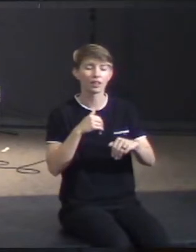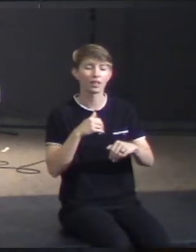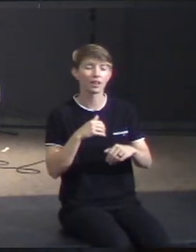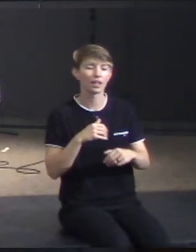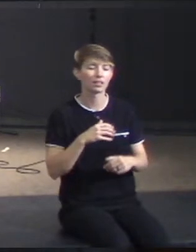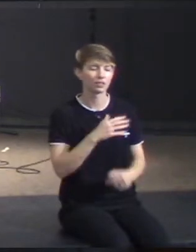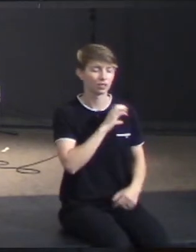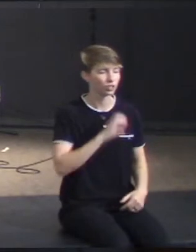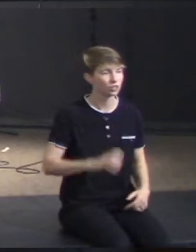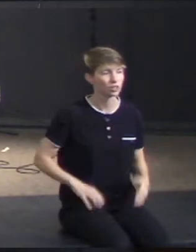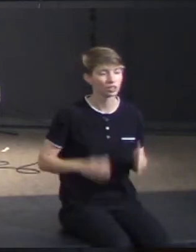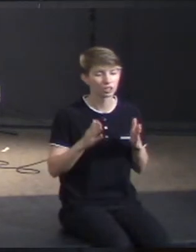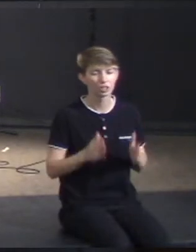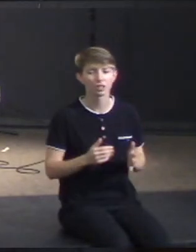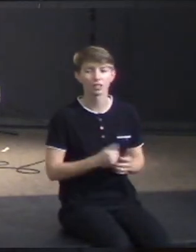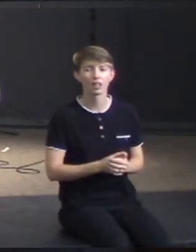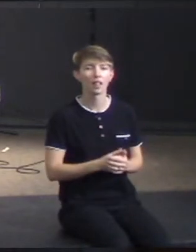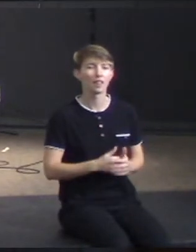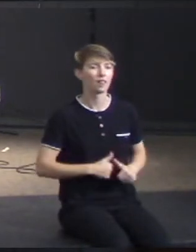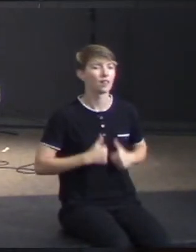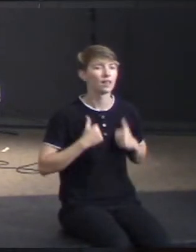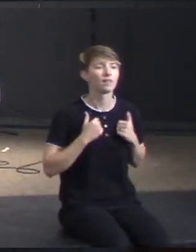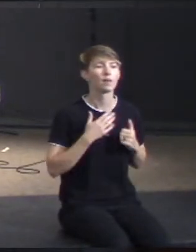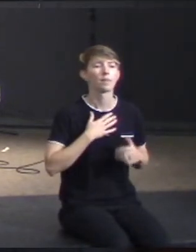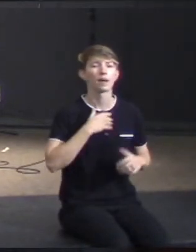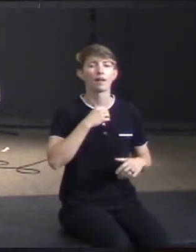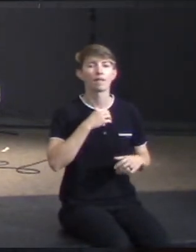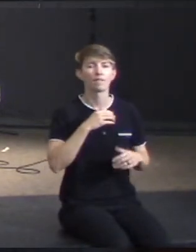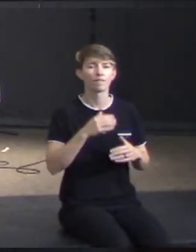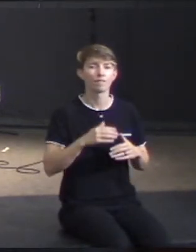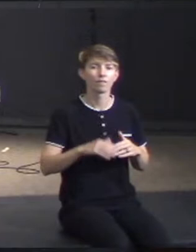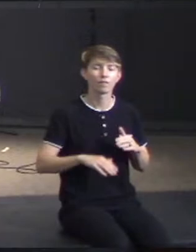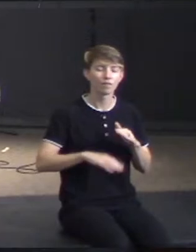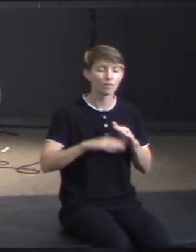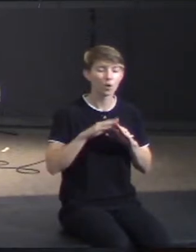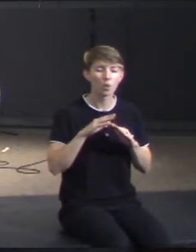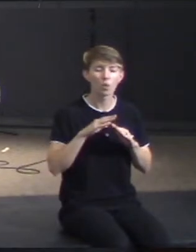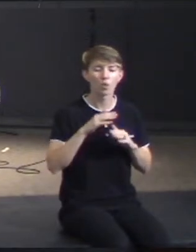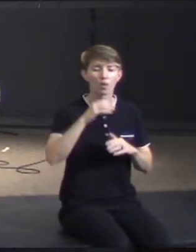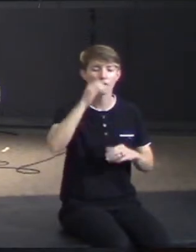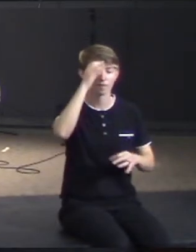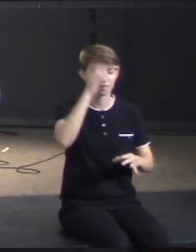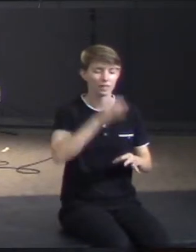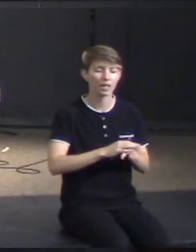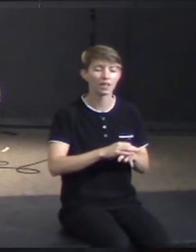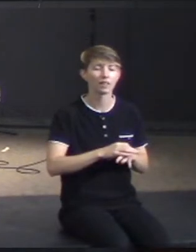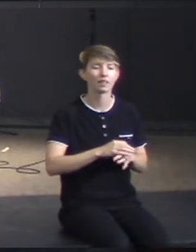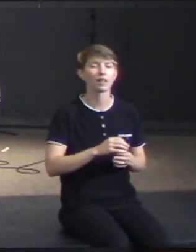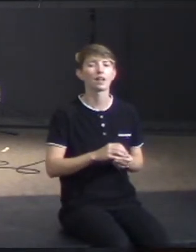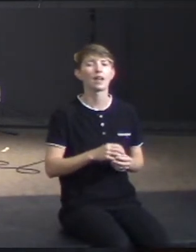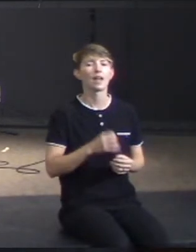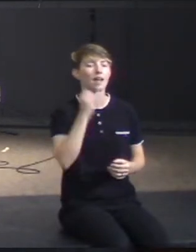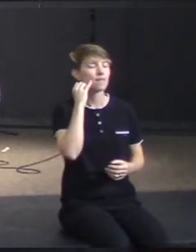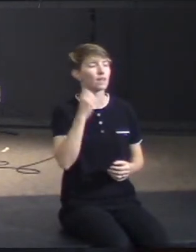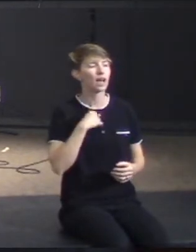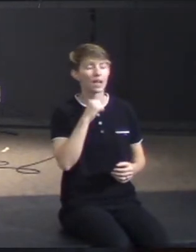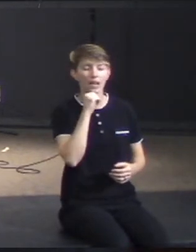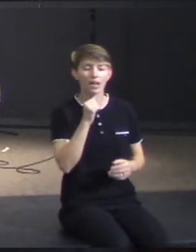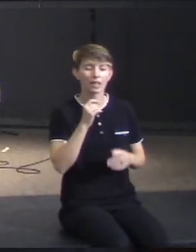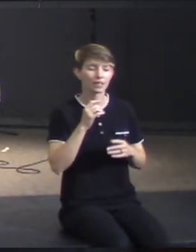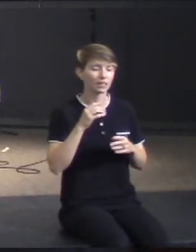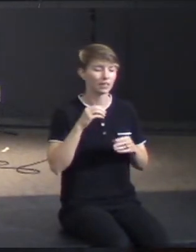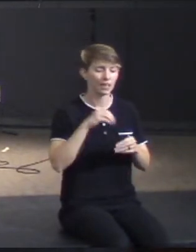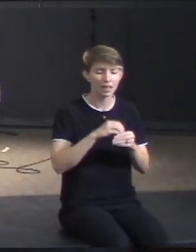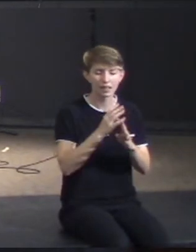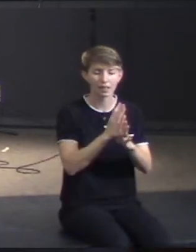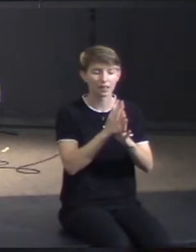full faith out in the midst of people in the line, if I don't get in that line and play the part I was meant